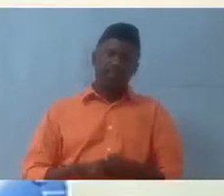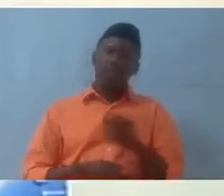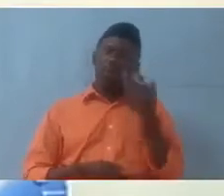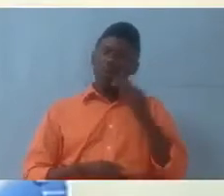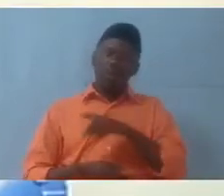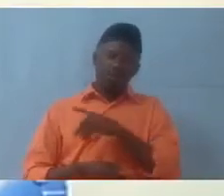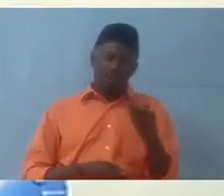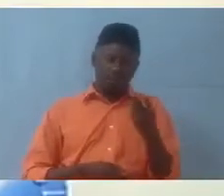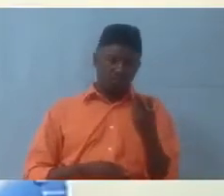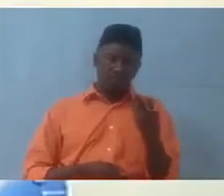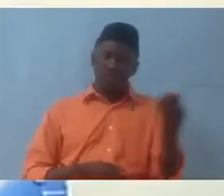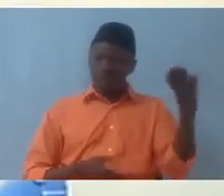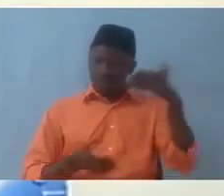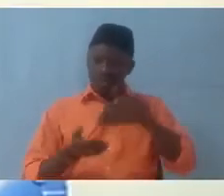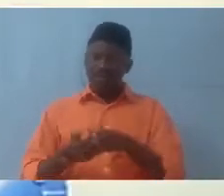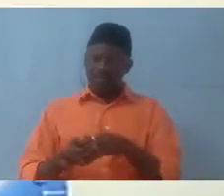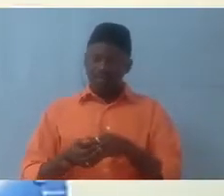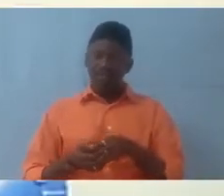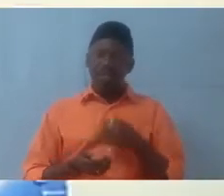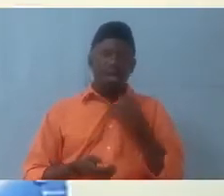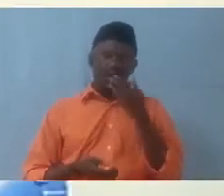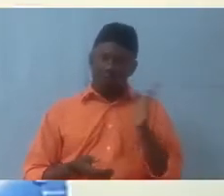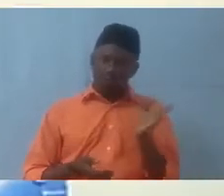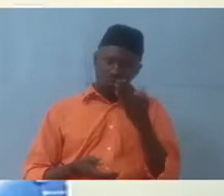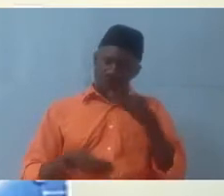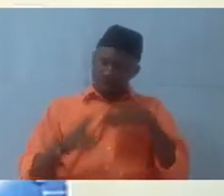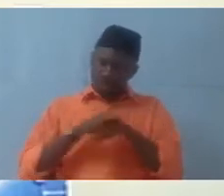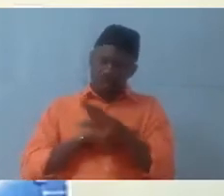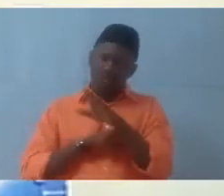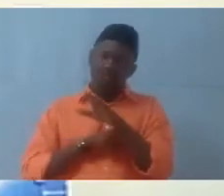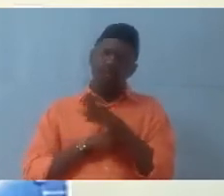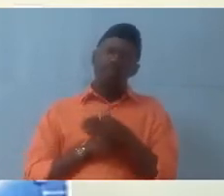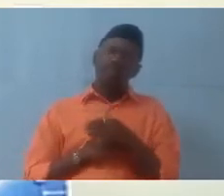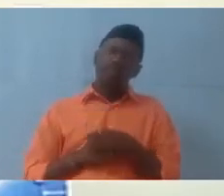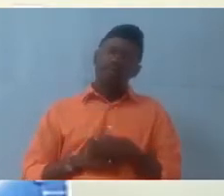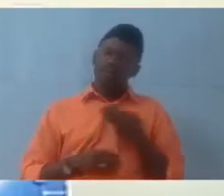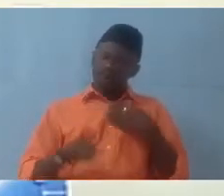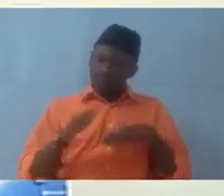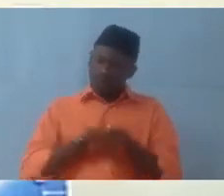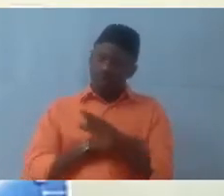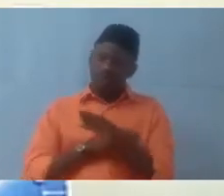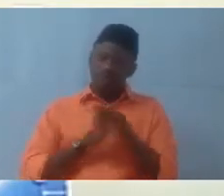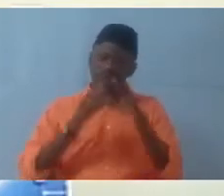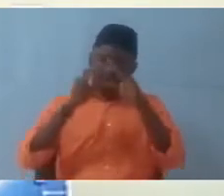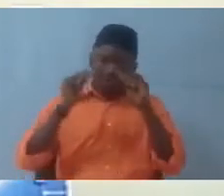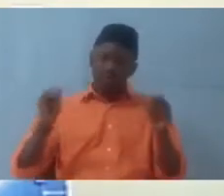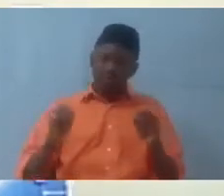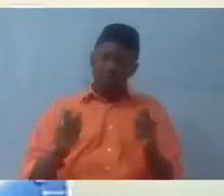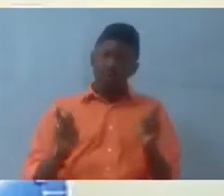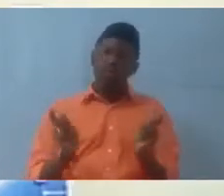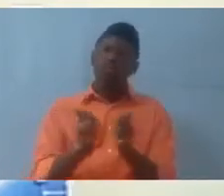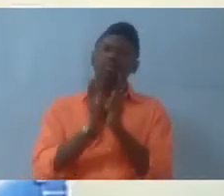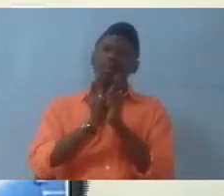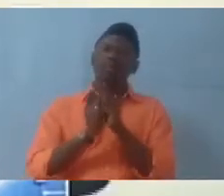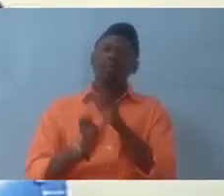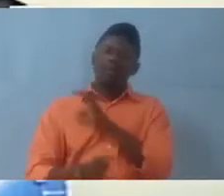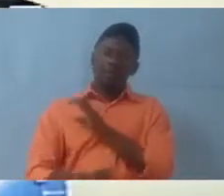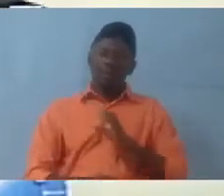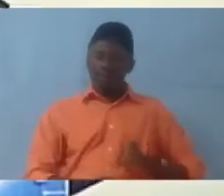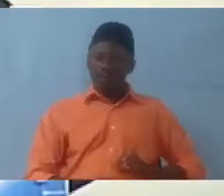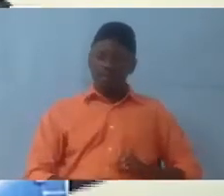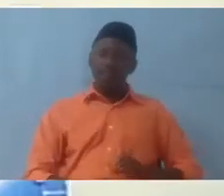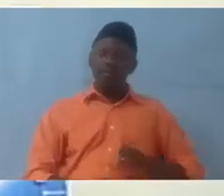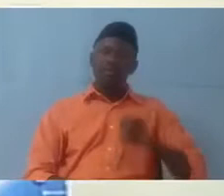ñewé nak, I was asked to go in. Ñu wax mané ma dem. So I went and I inside the office and I found the CJ sitting and